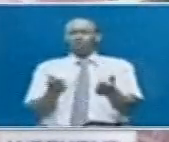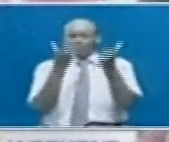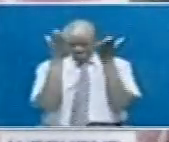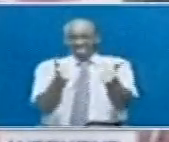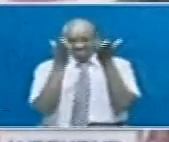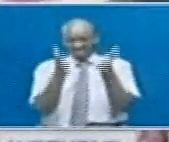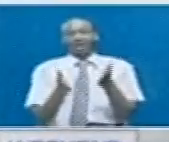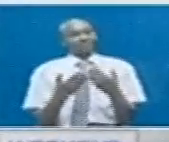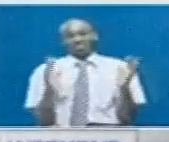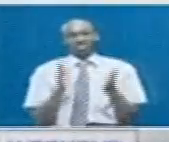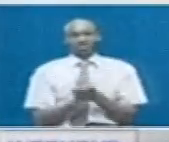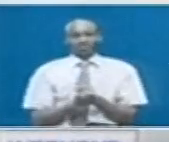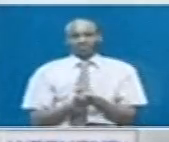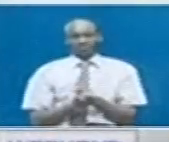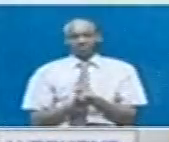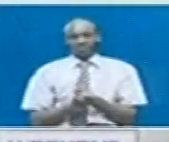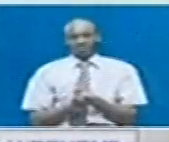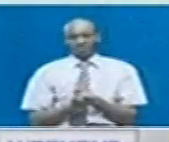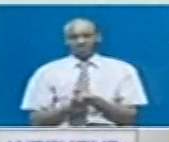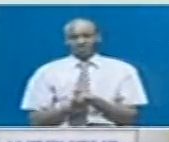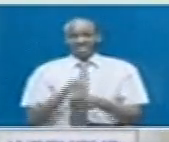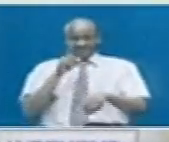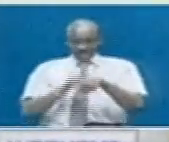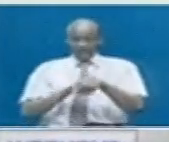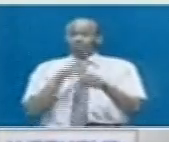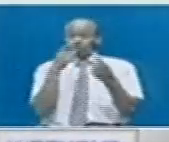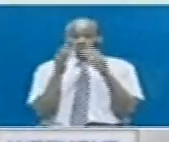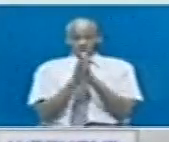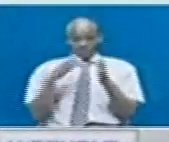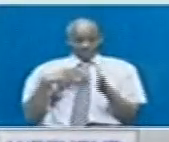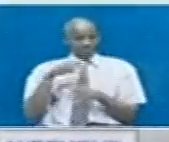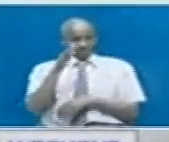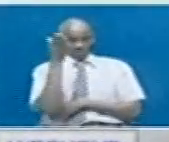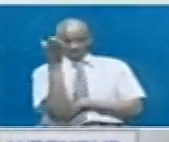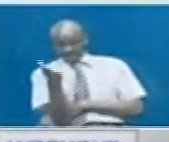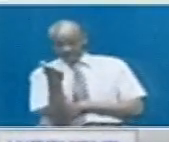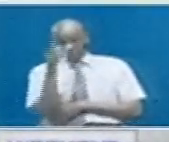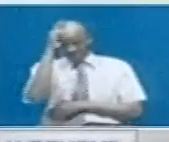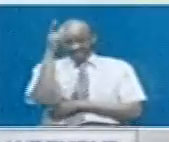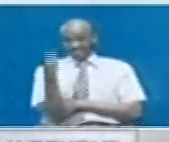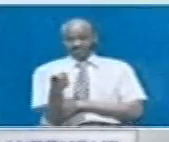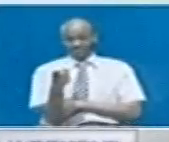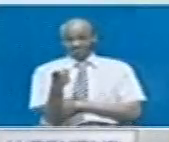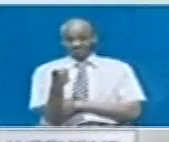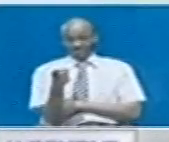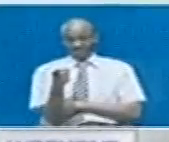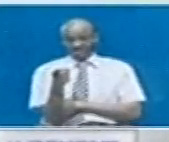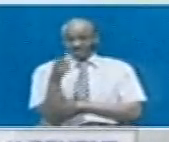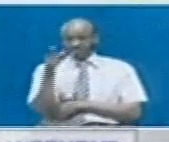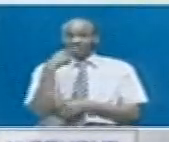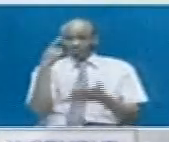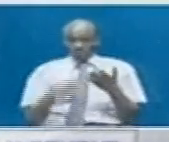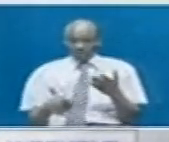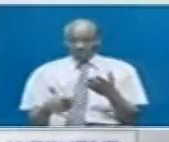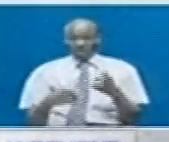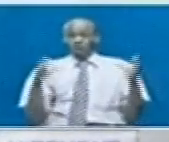inatokea za hizo hizo. When you talk to the people in town or even in the villages, they seem to be referring to the